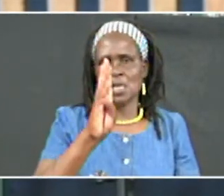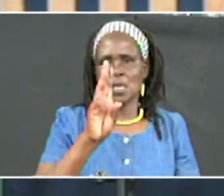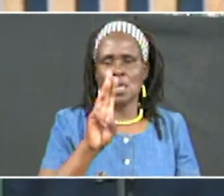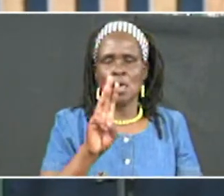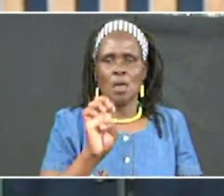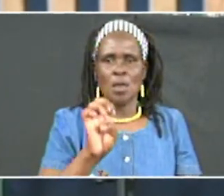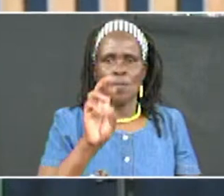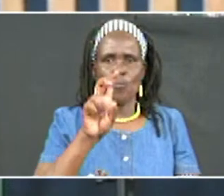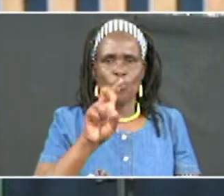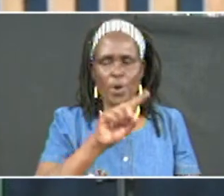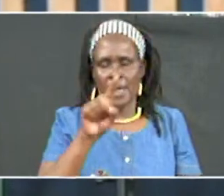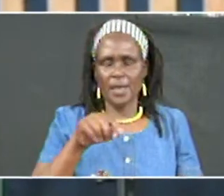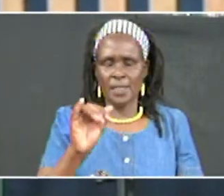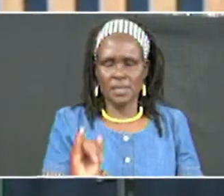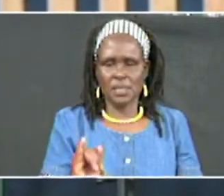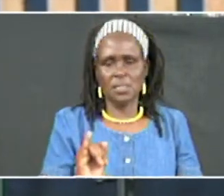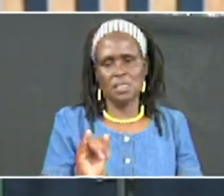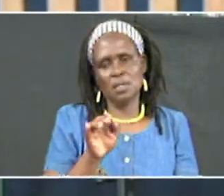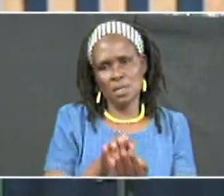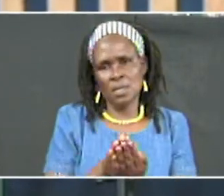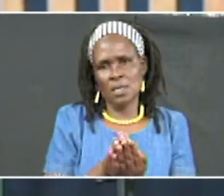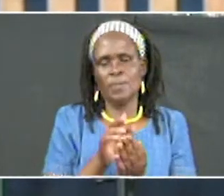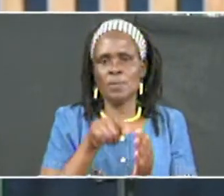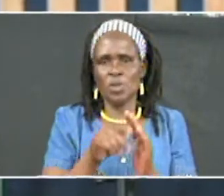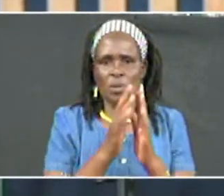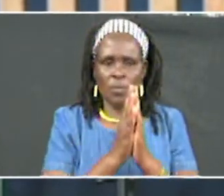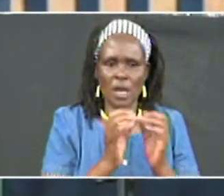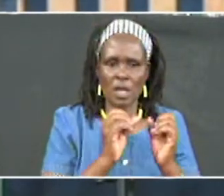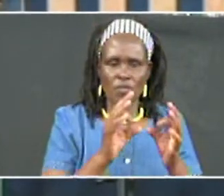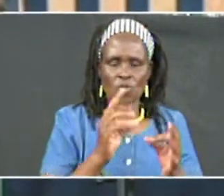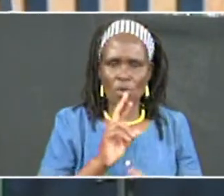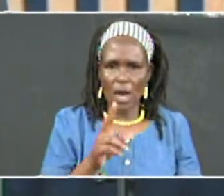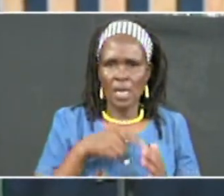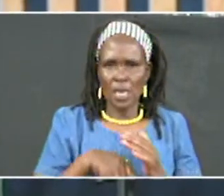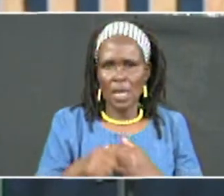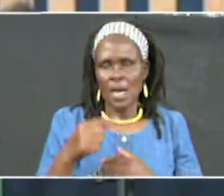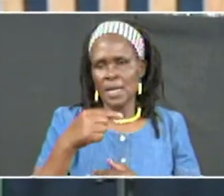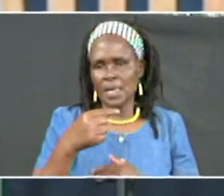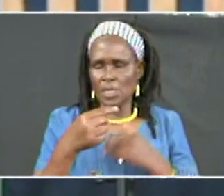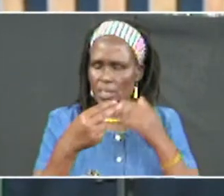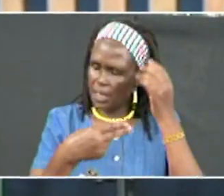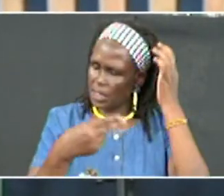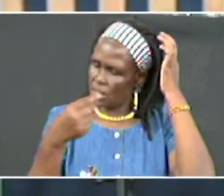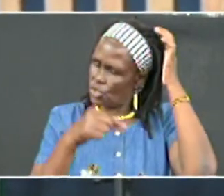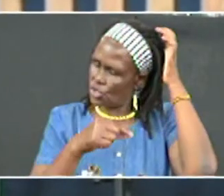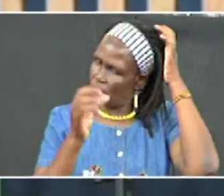in prayers. And if you are in a HGF with them, please reach out to them.